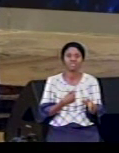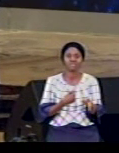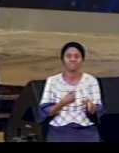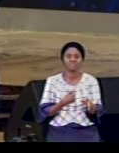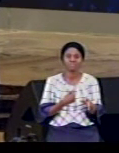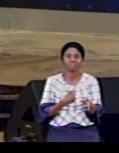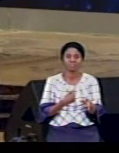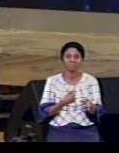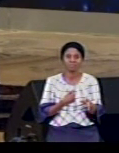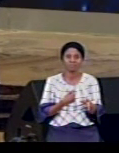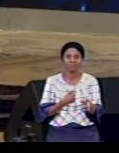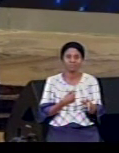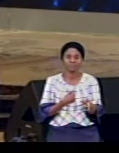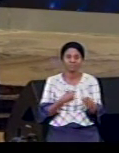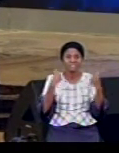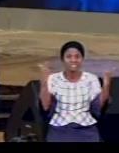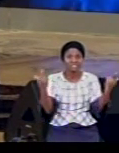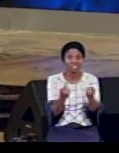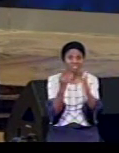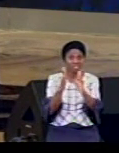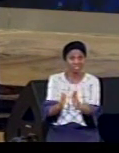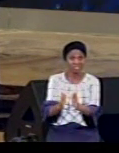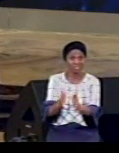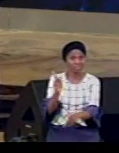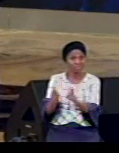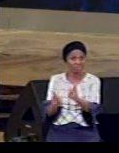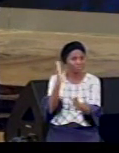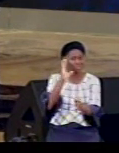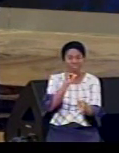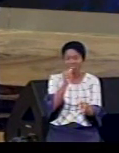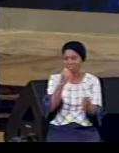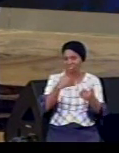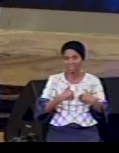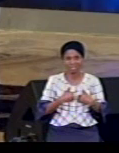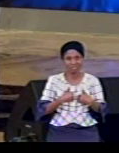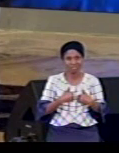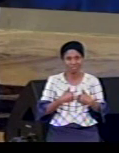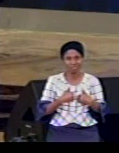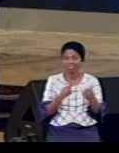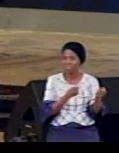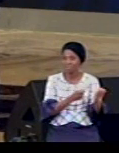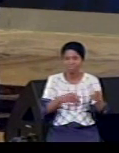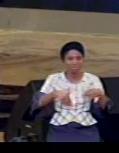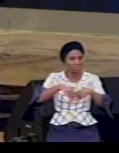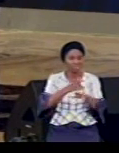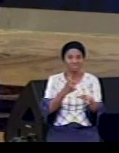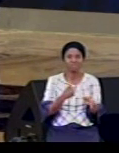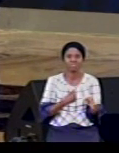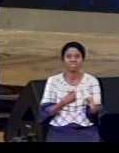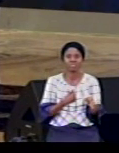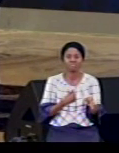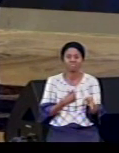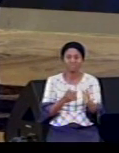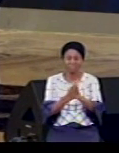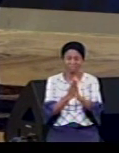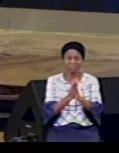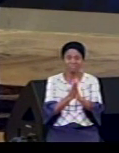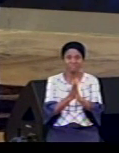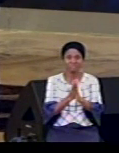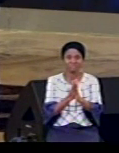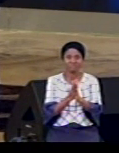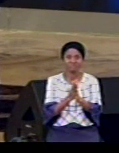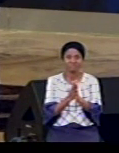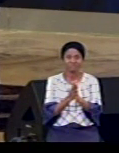me. Sinners, never. They will not have dominion over me.